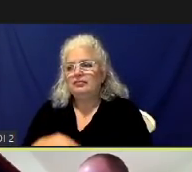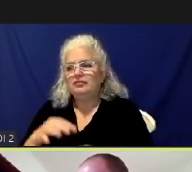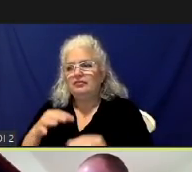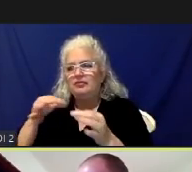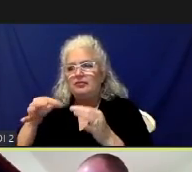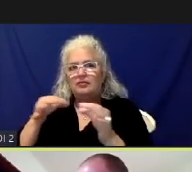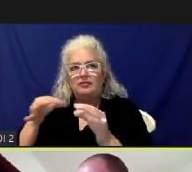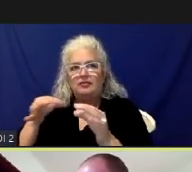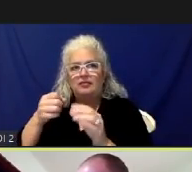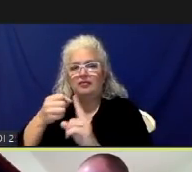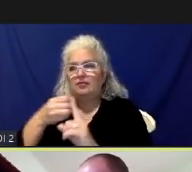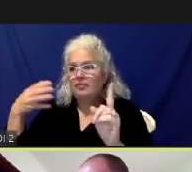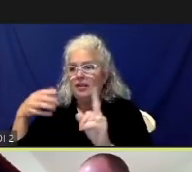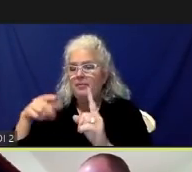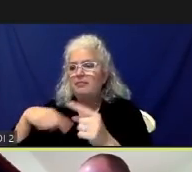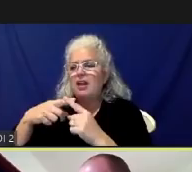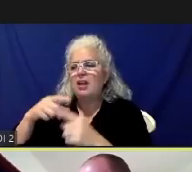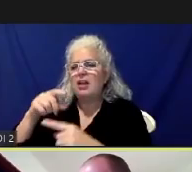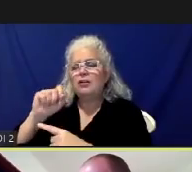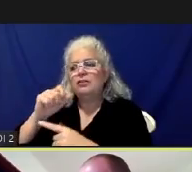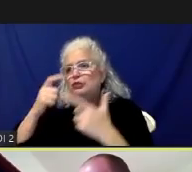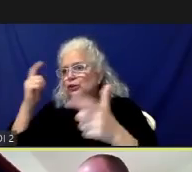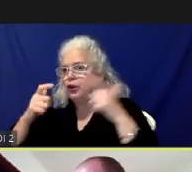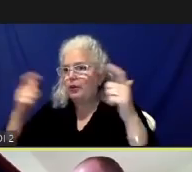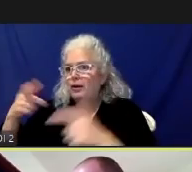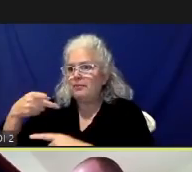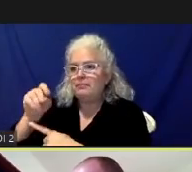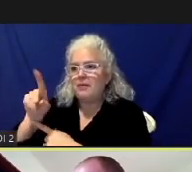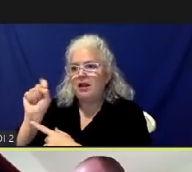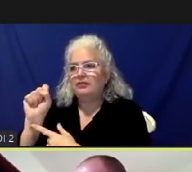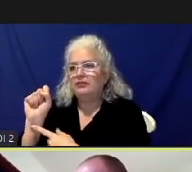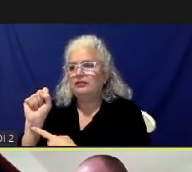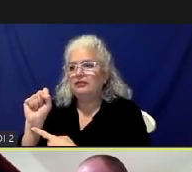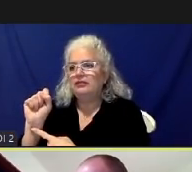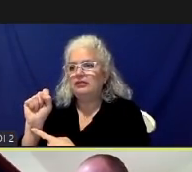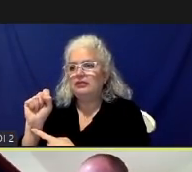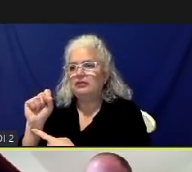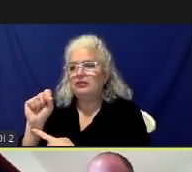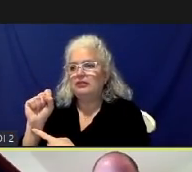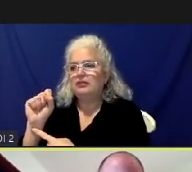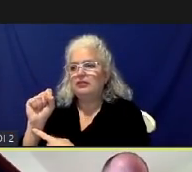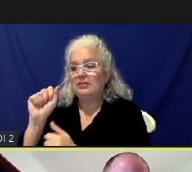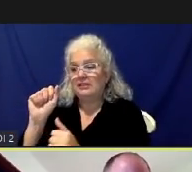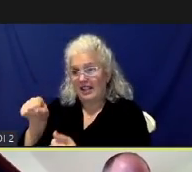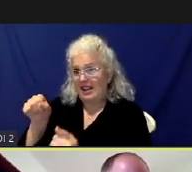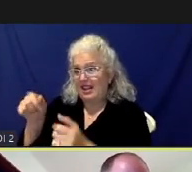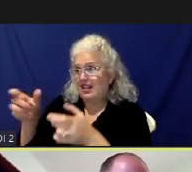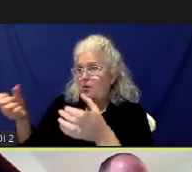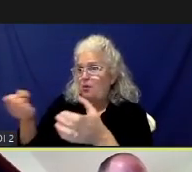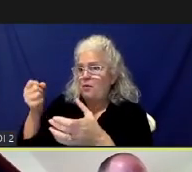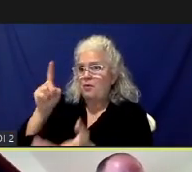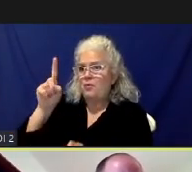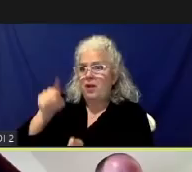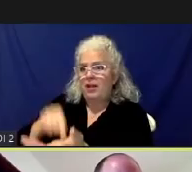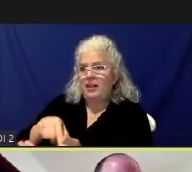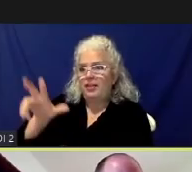1,300 vaccinations per day. And most of that has been related to